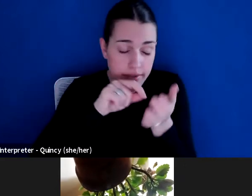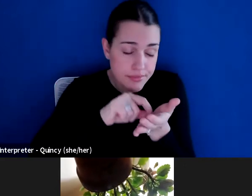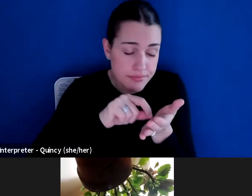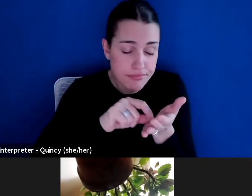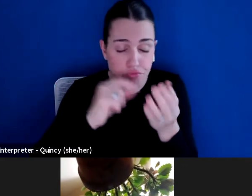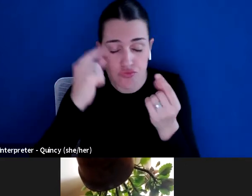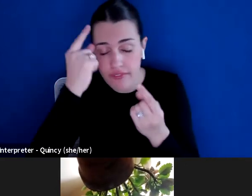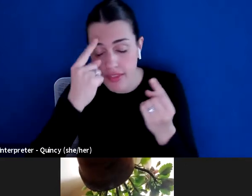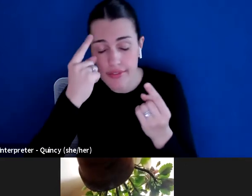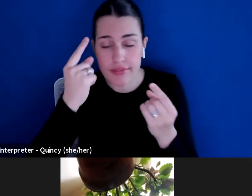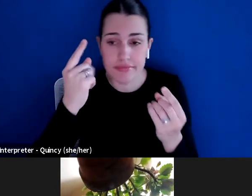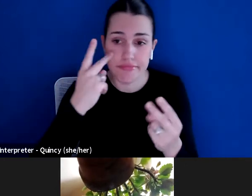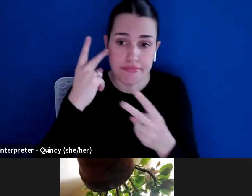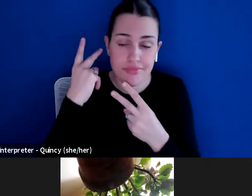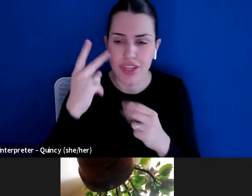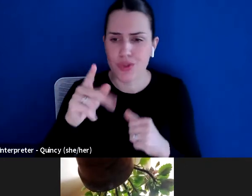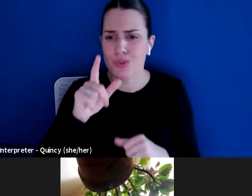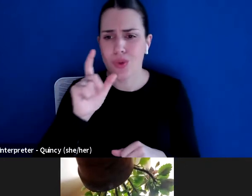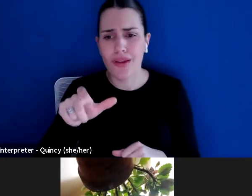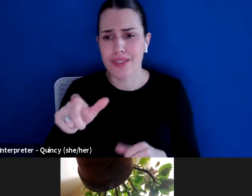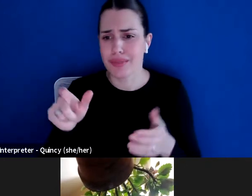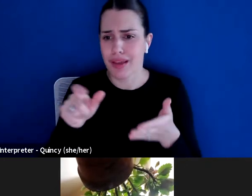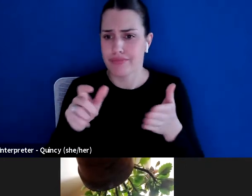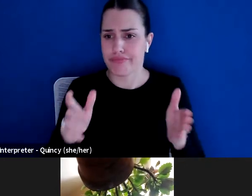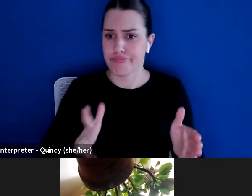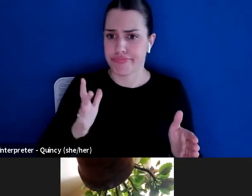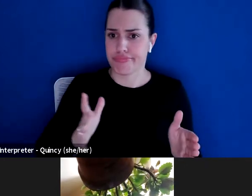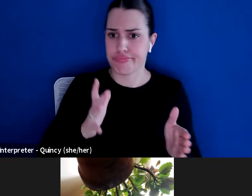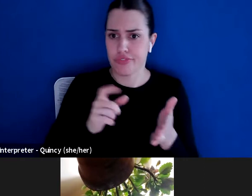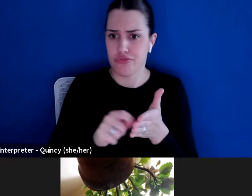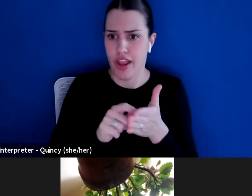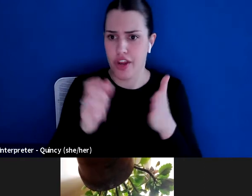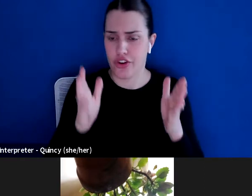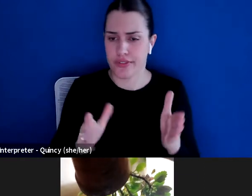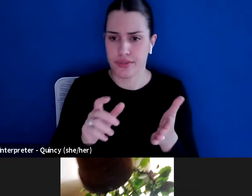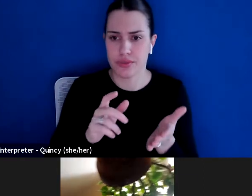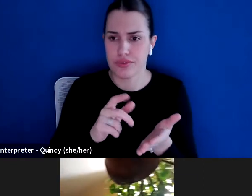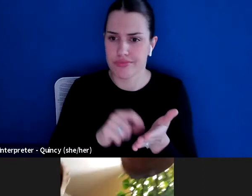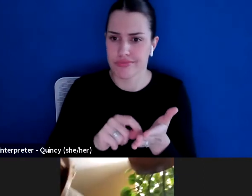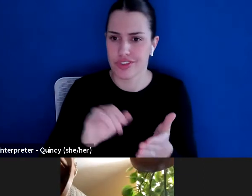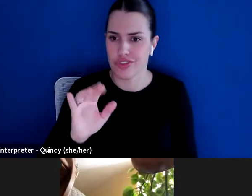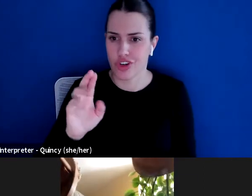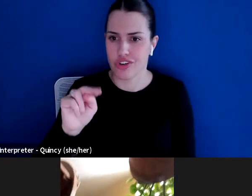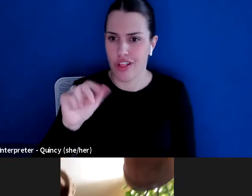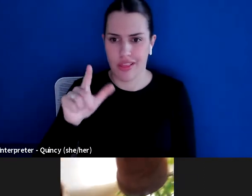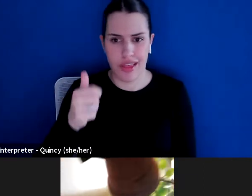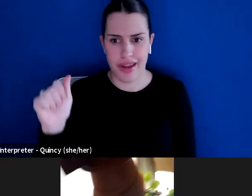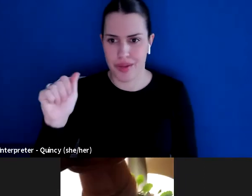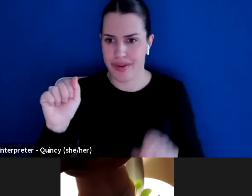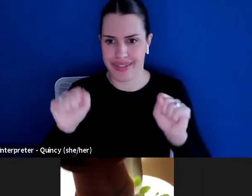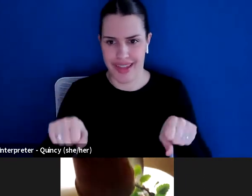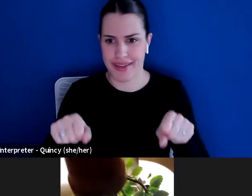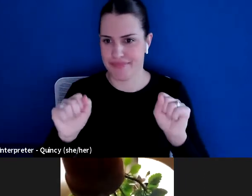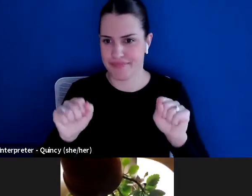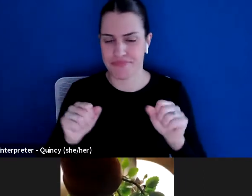things, and you absolutely don't have to consider yourself to be a writer to journal at all. Anyone can if they would like to. And then, of